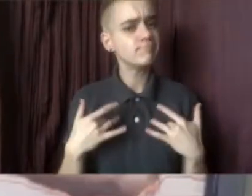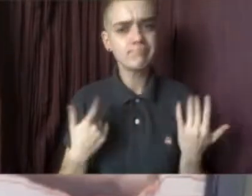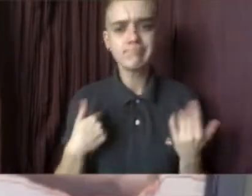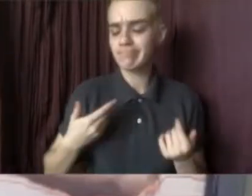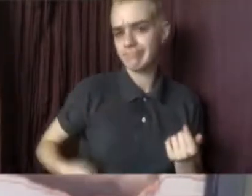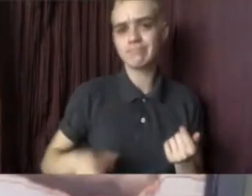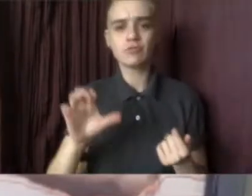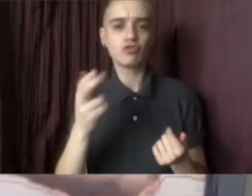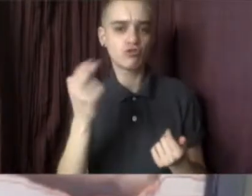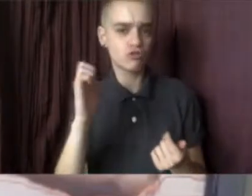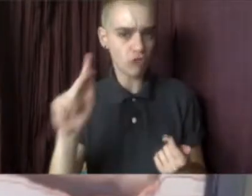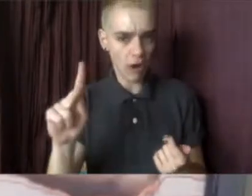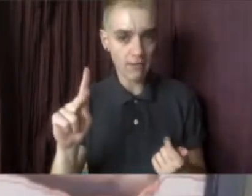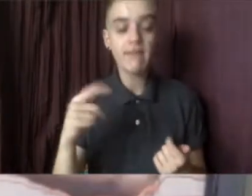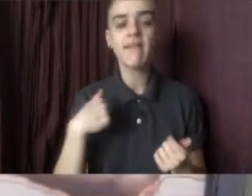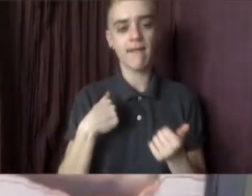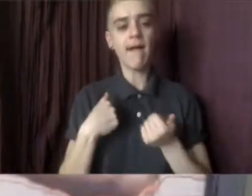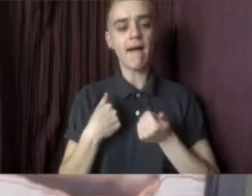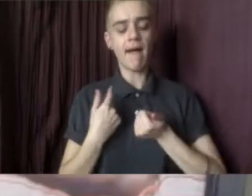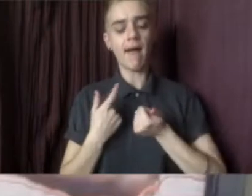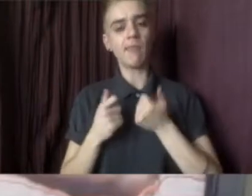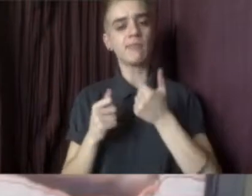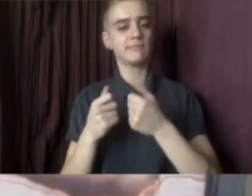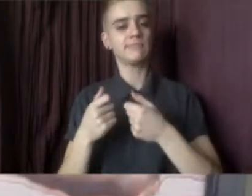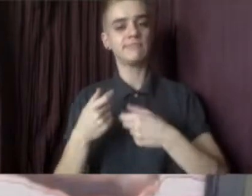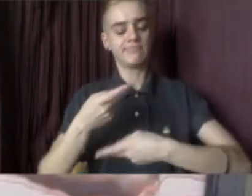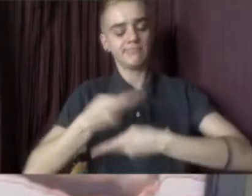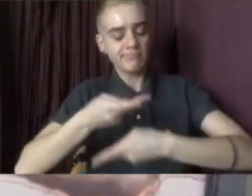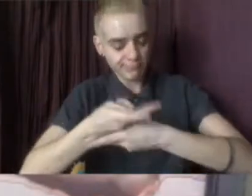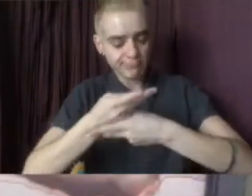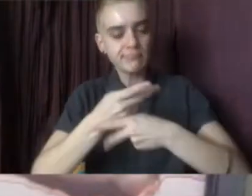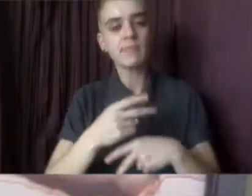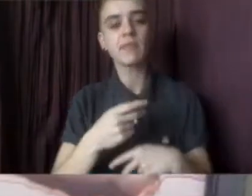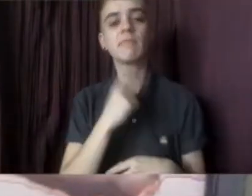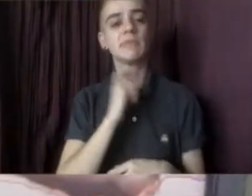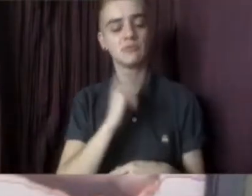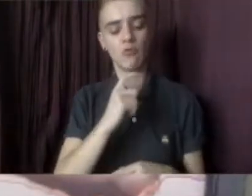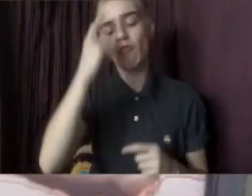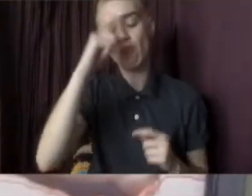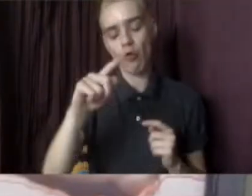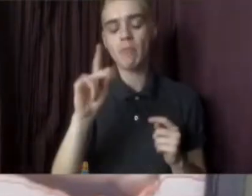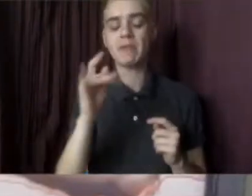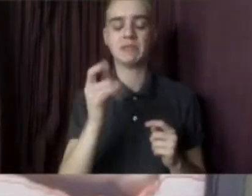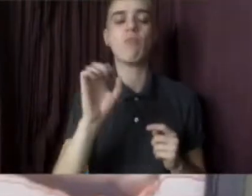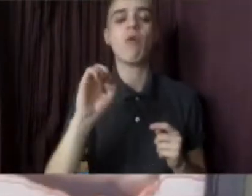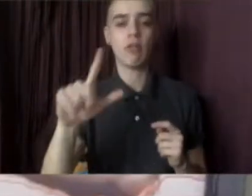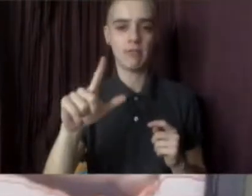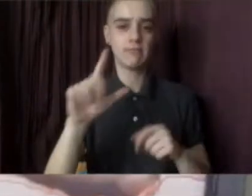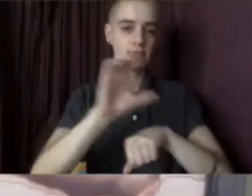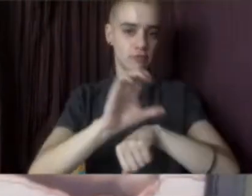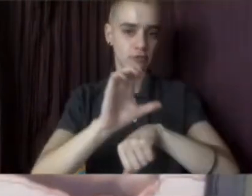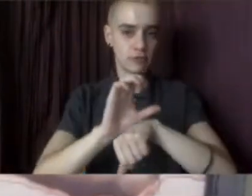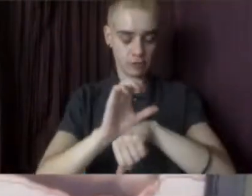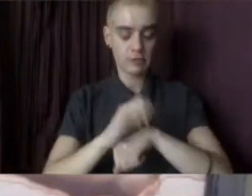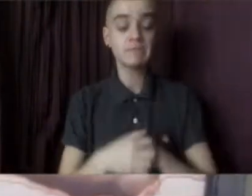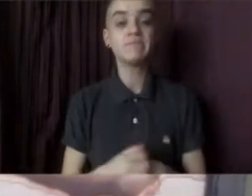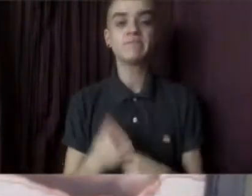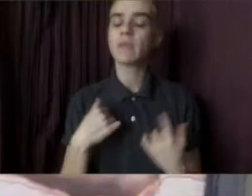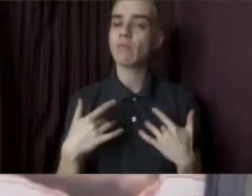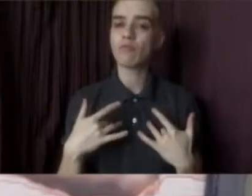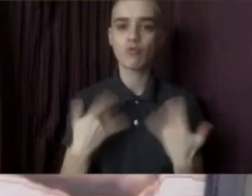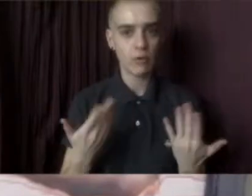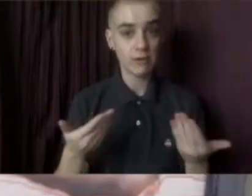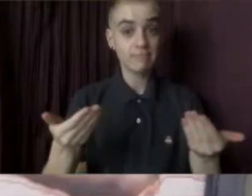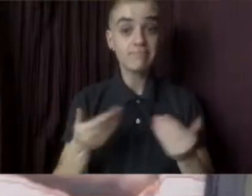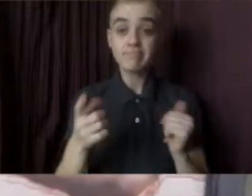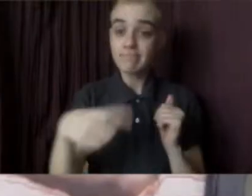co-sponsored by the CEEP Network and by the Office of Government Relations, which is found right there in Washington, D.C.,